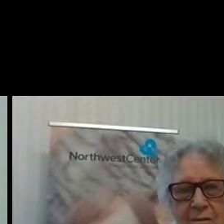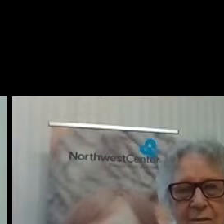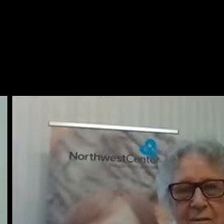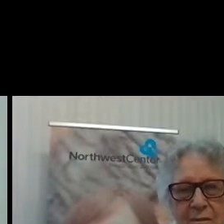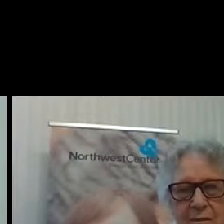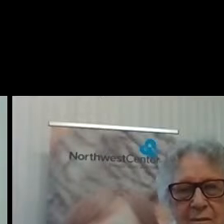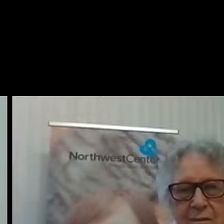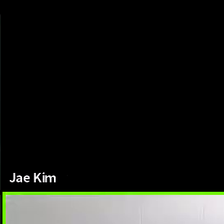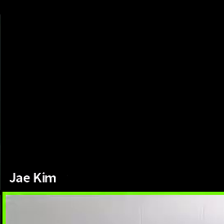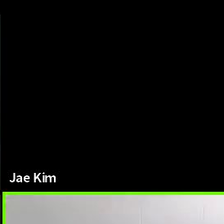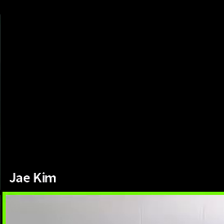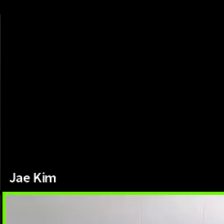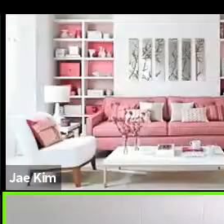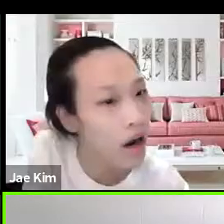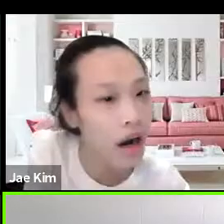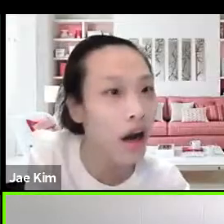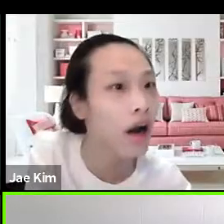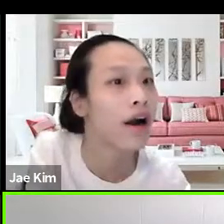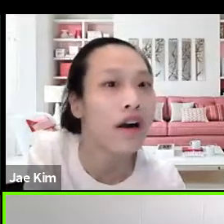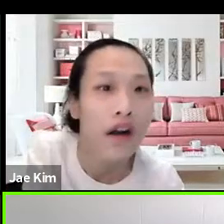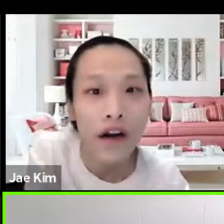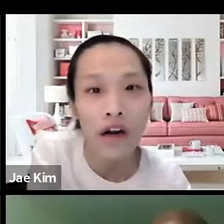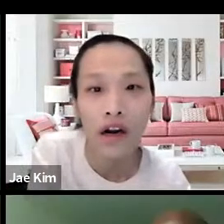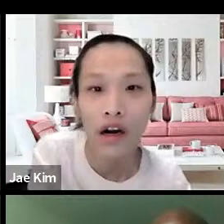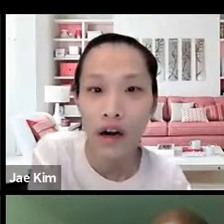They want to turn their cameras on.